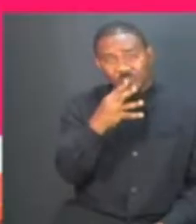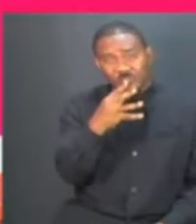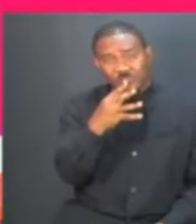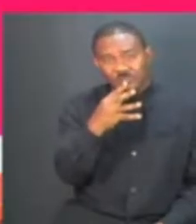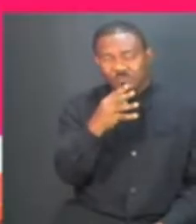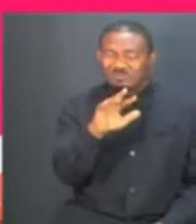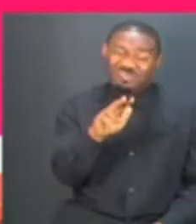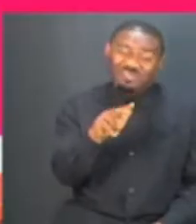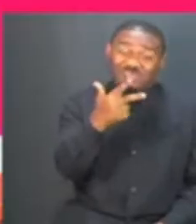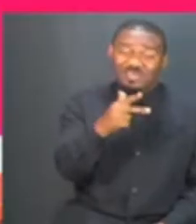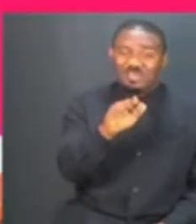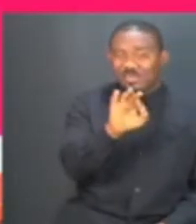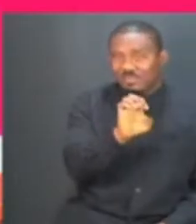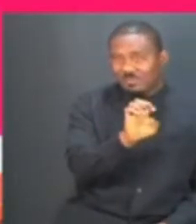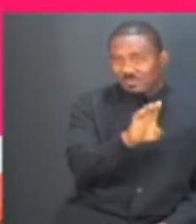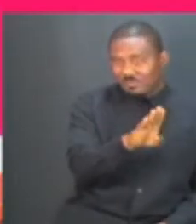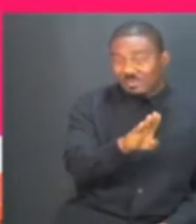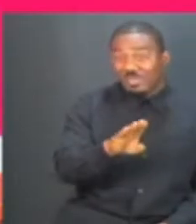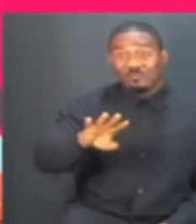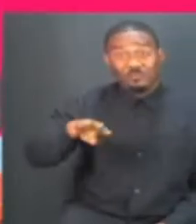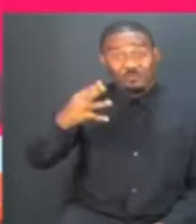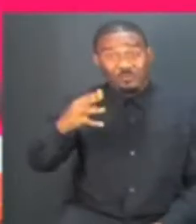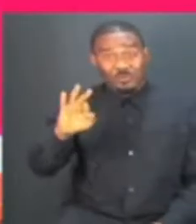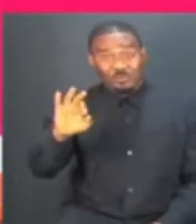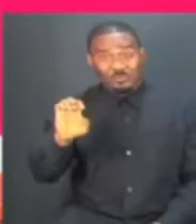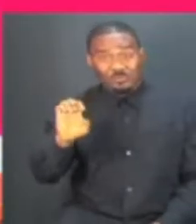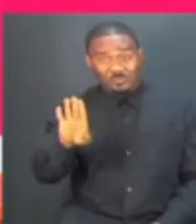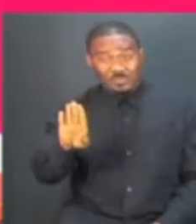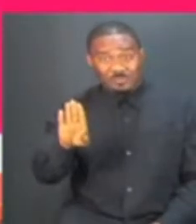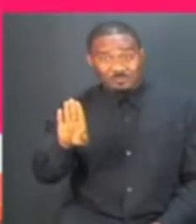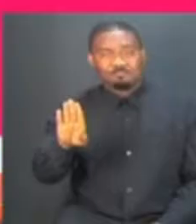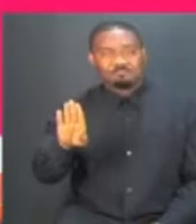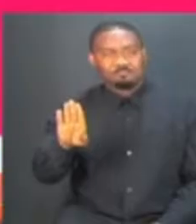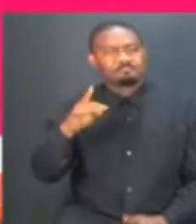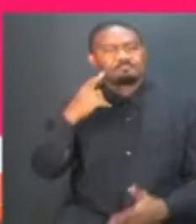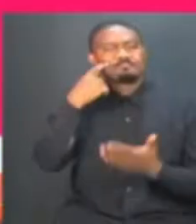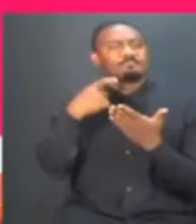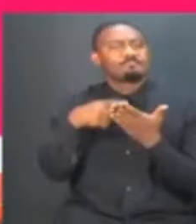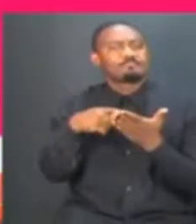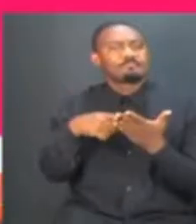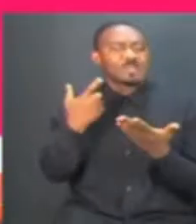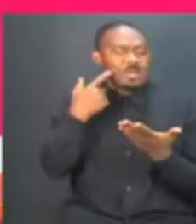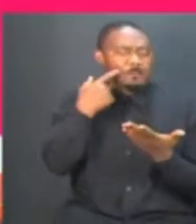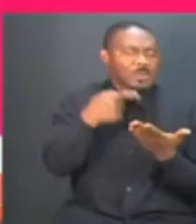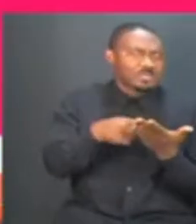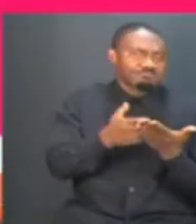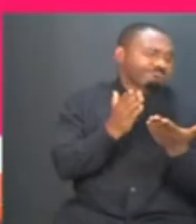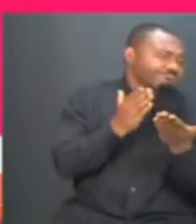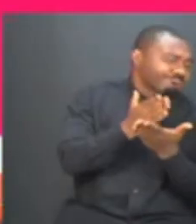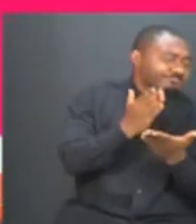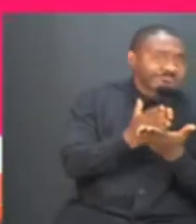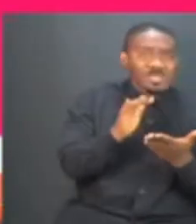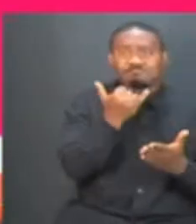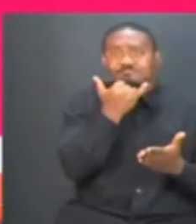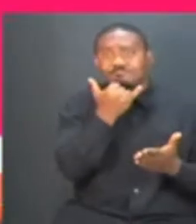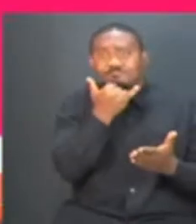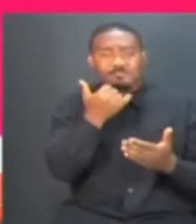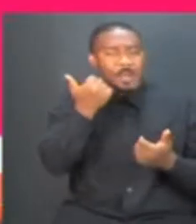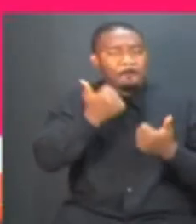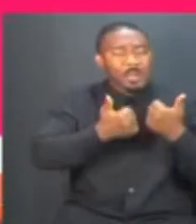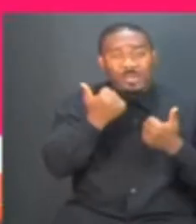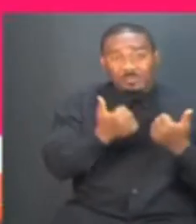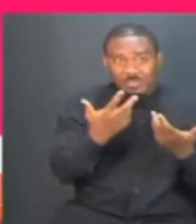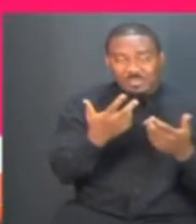3rd February and 4th February. Let's first correct the official report of 3rd